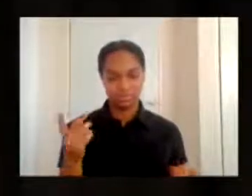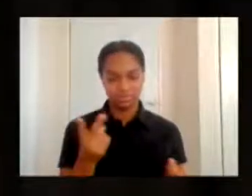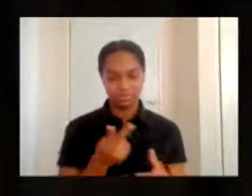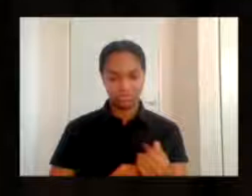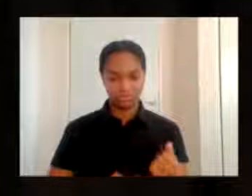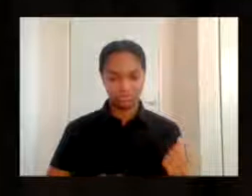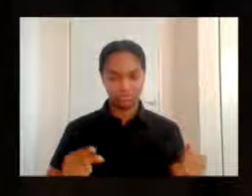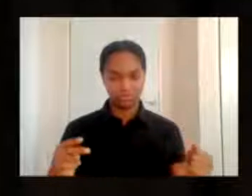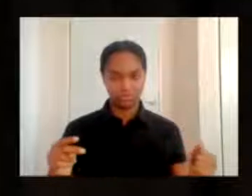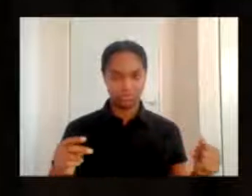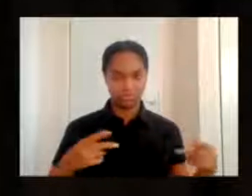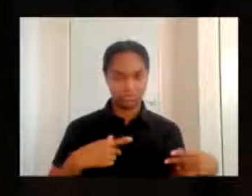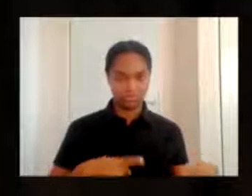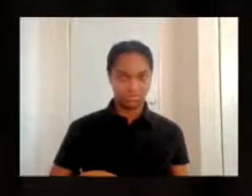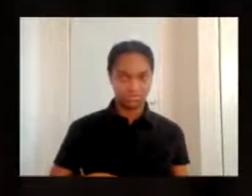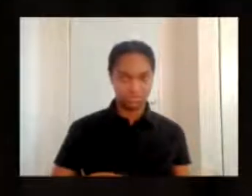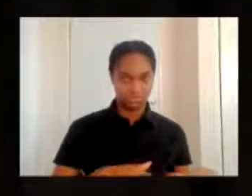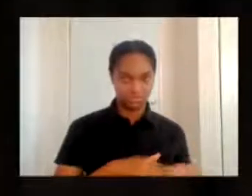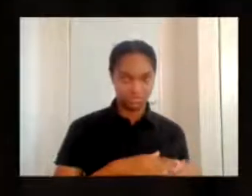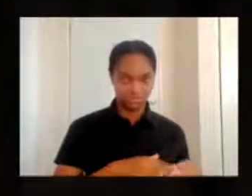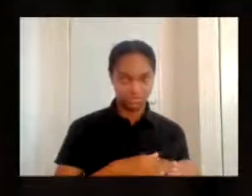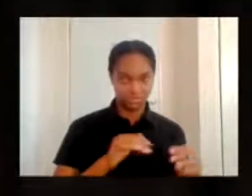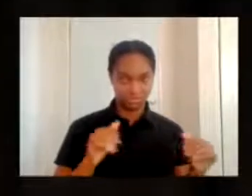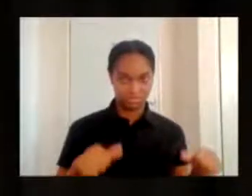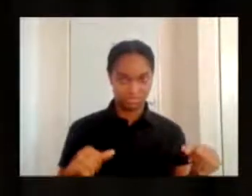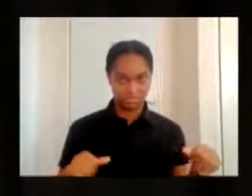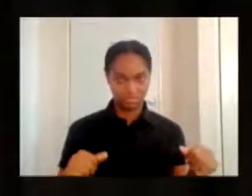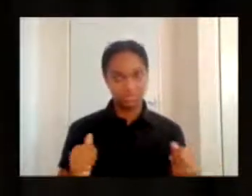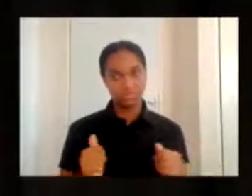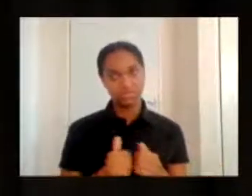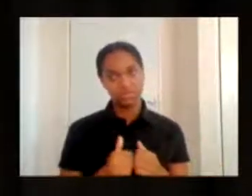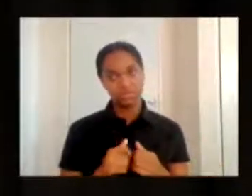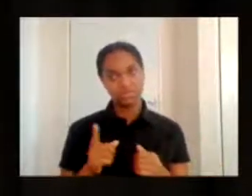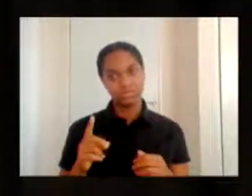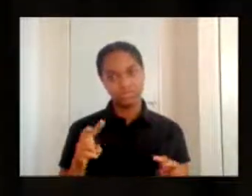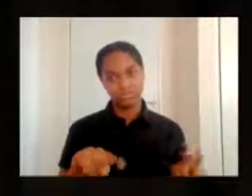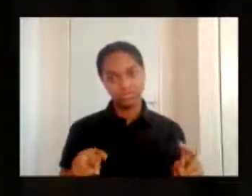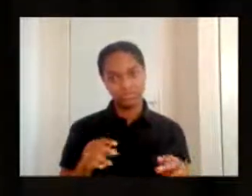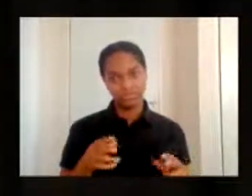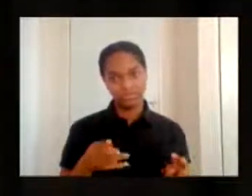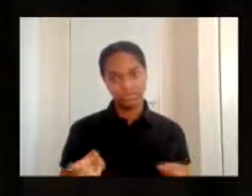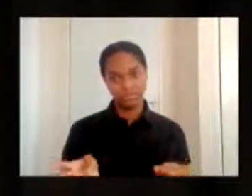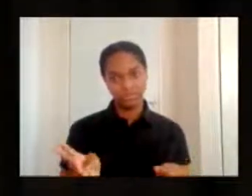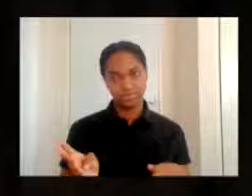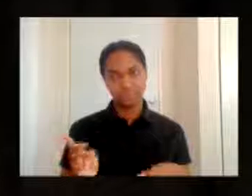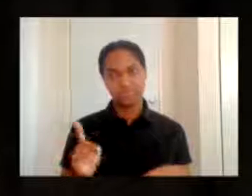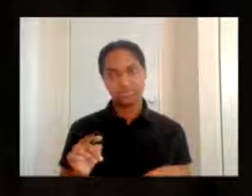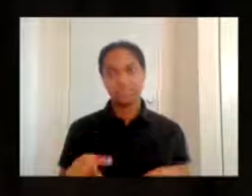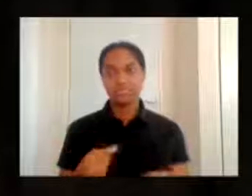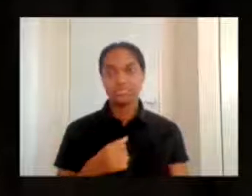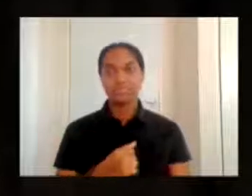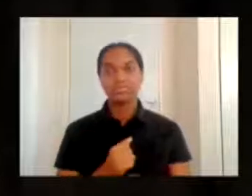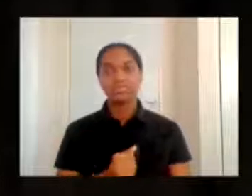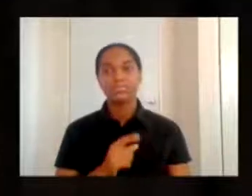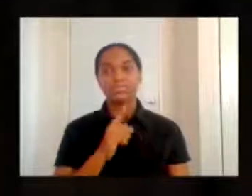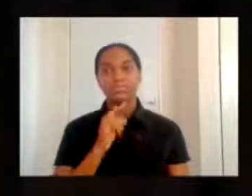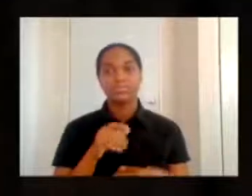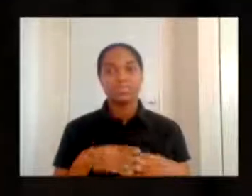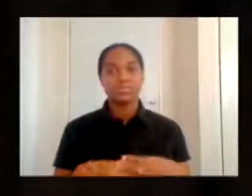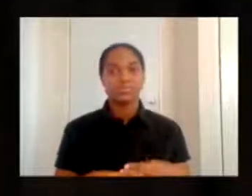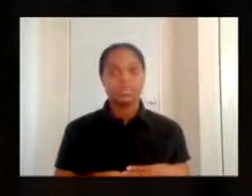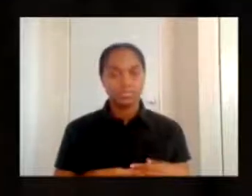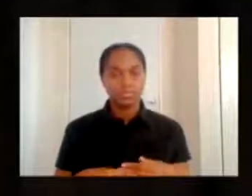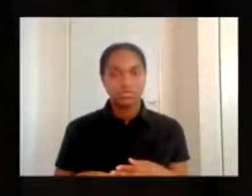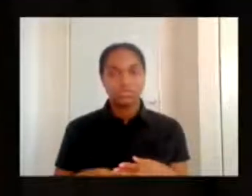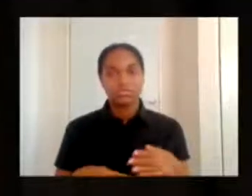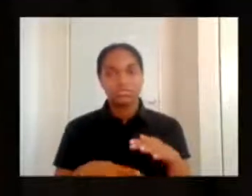layer capability with these video streams. So you can make a very robust base